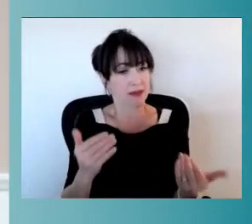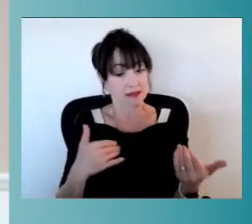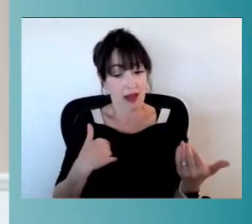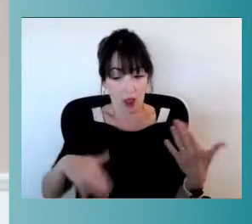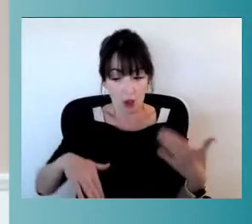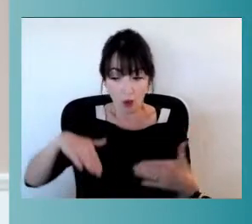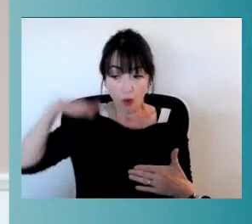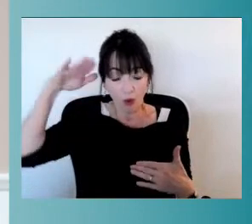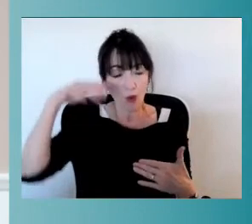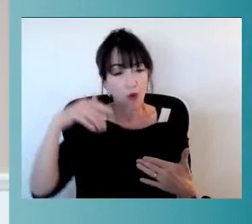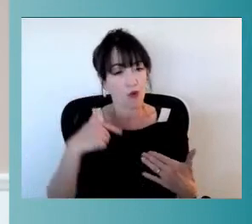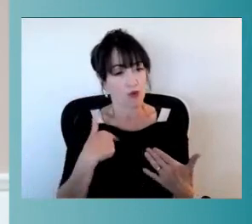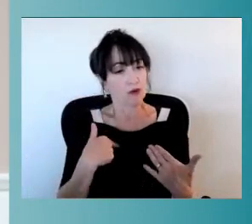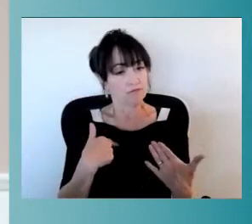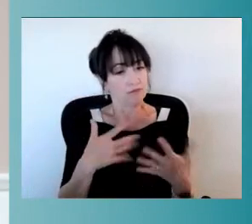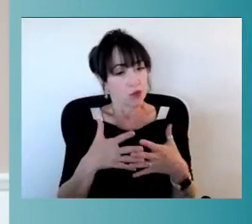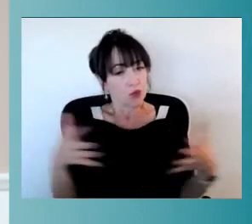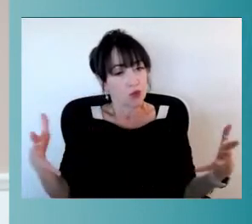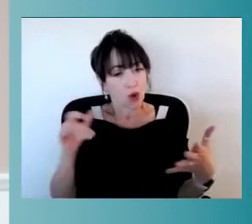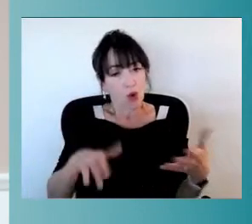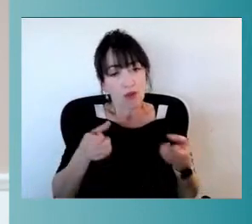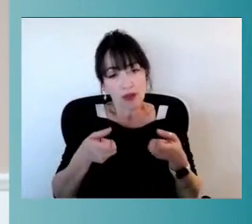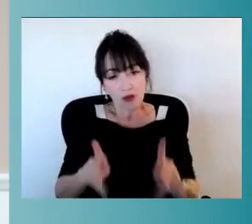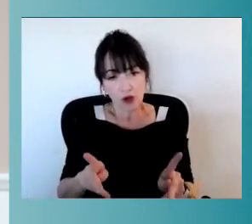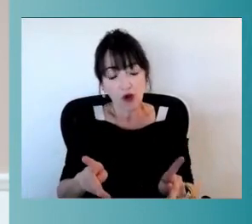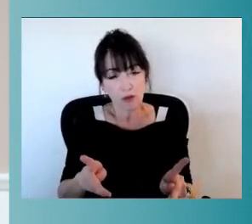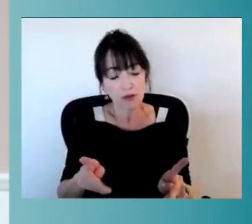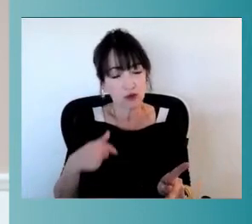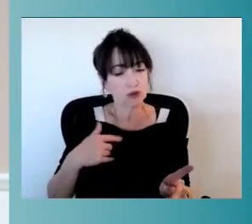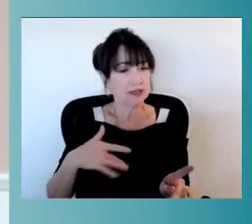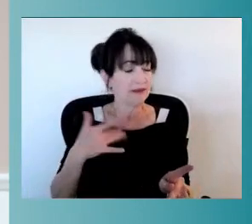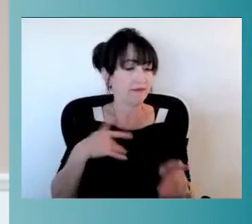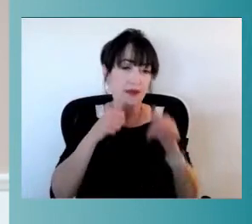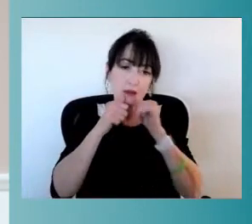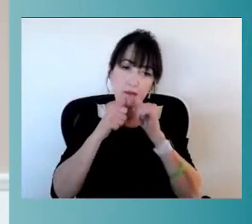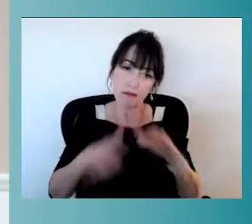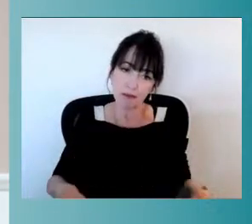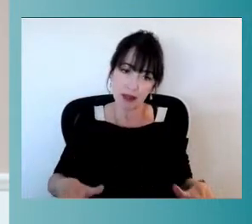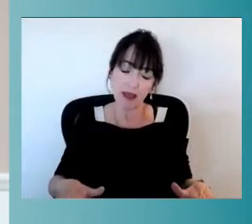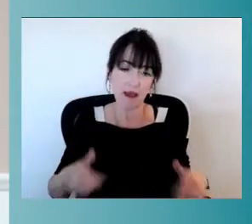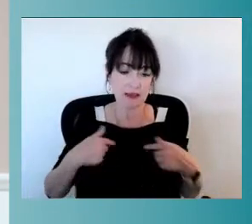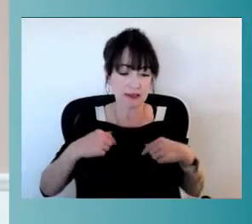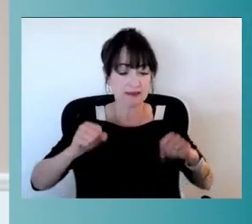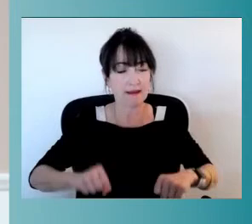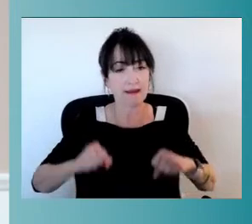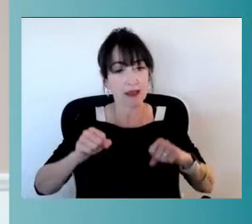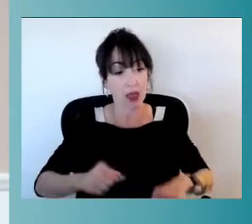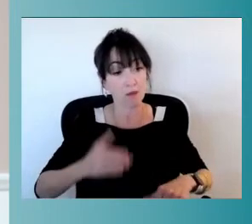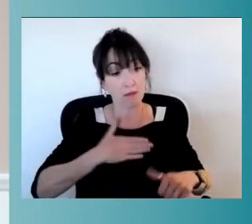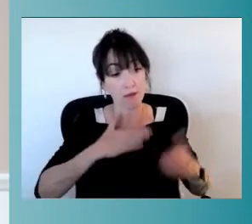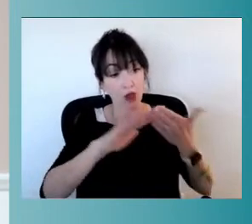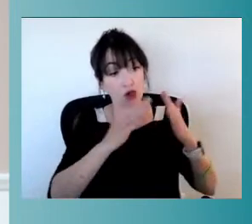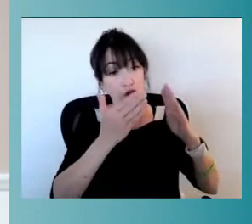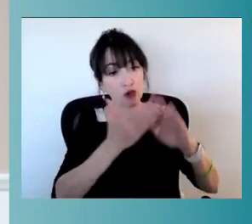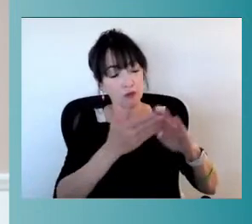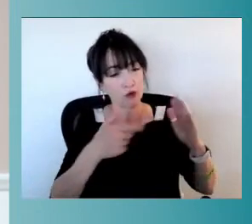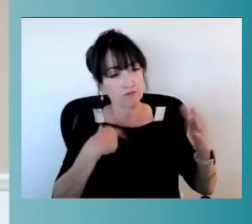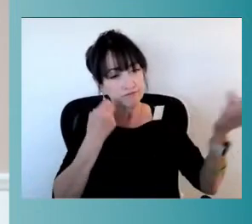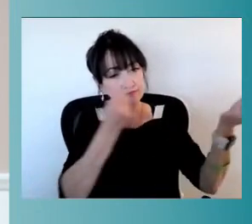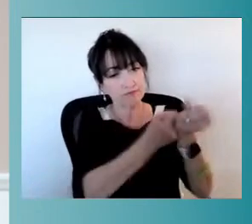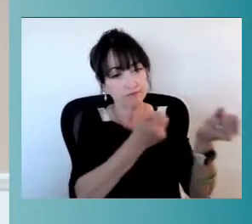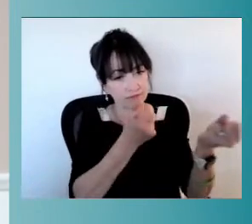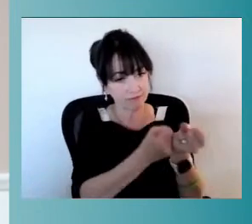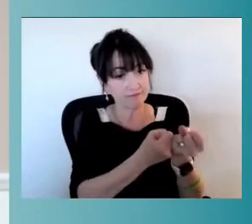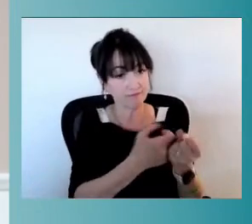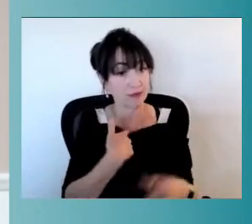so thankful and so blessed to do this, and with my blessings, I've been able to share and give back to my community as well. Recently, I worked with Firefly